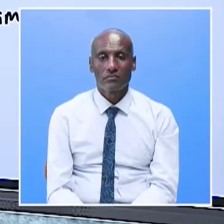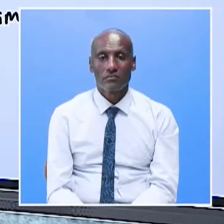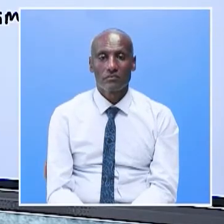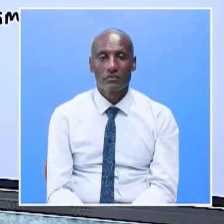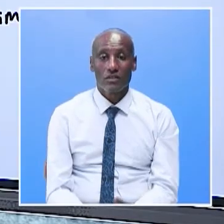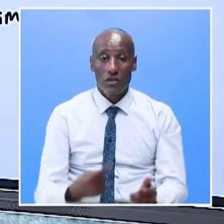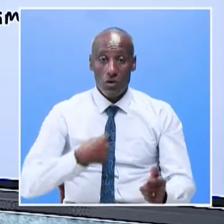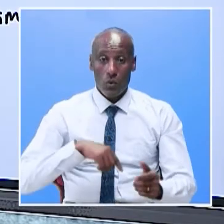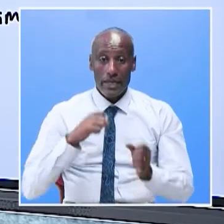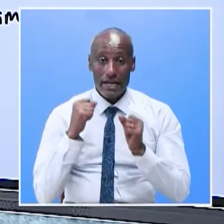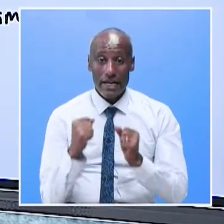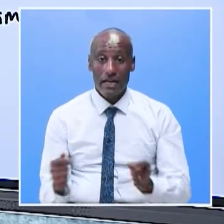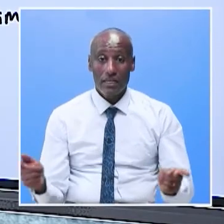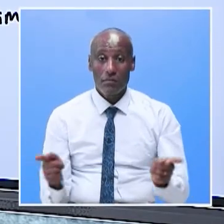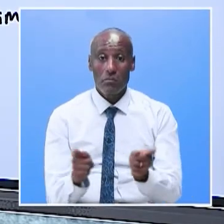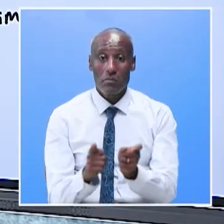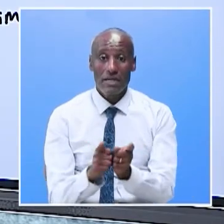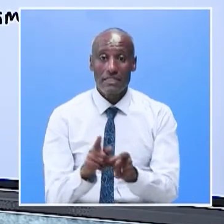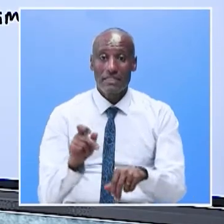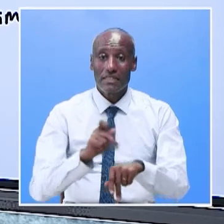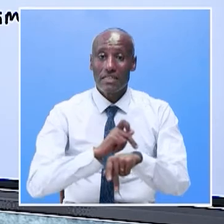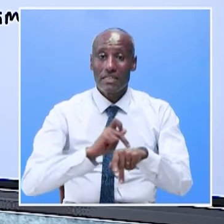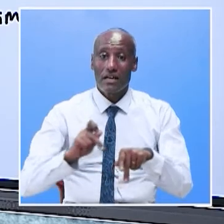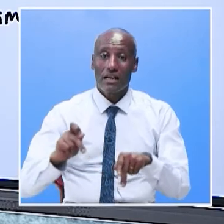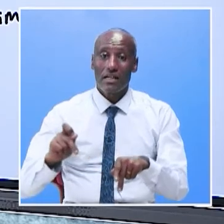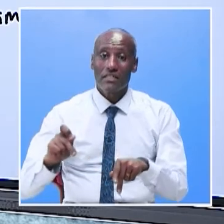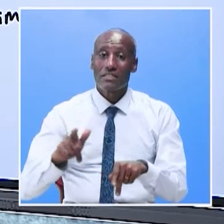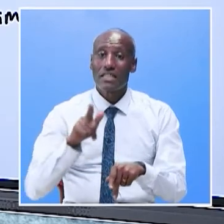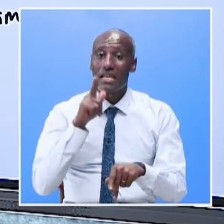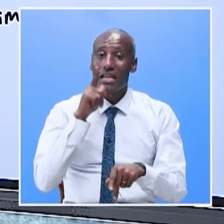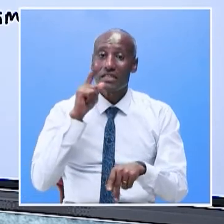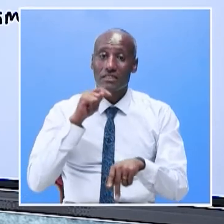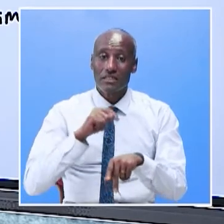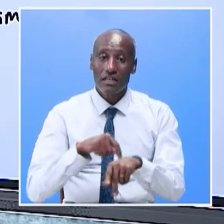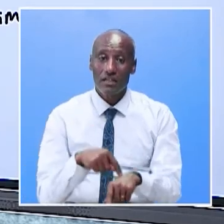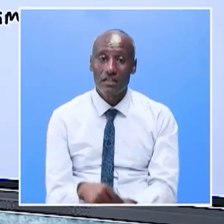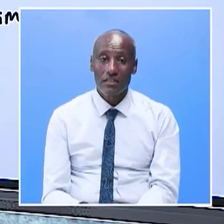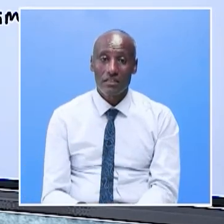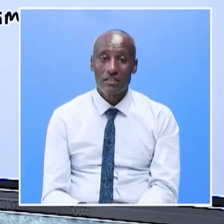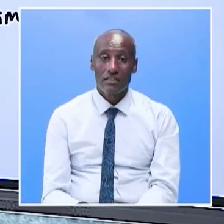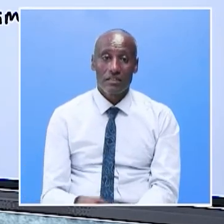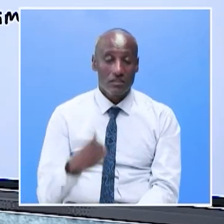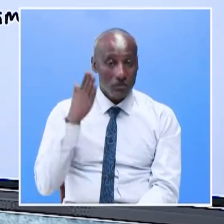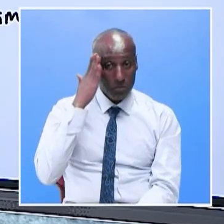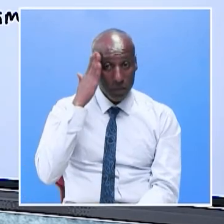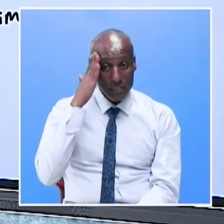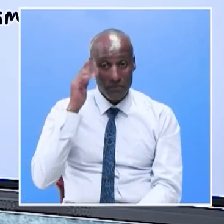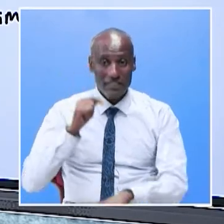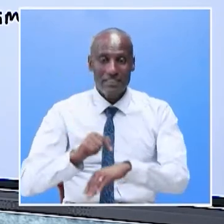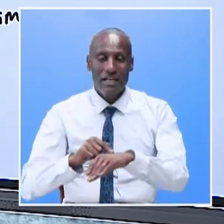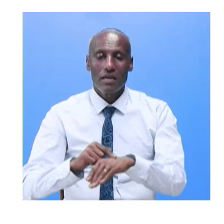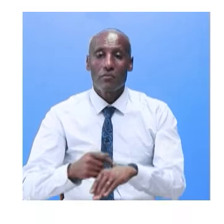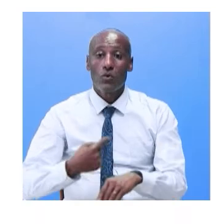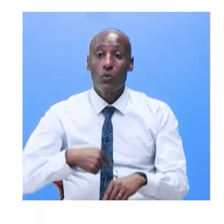meet lunch time. Here is what? For specific time, we can use what?